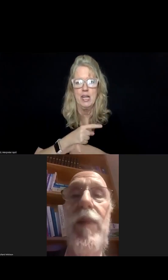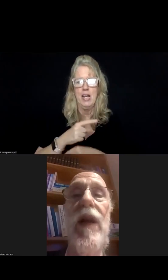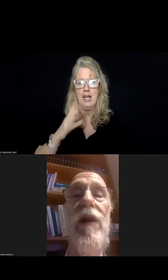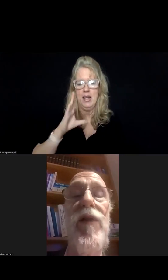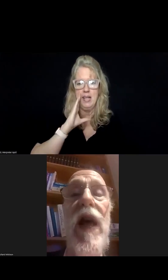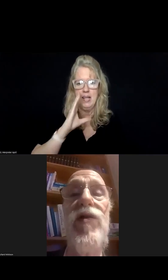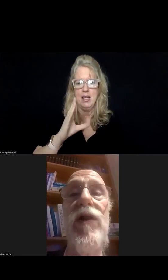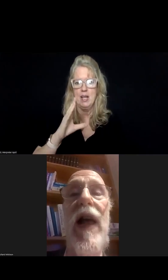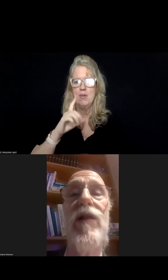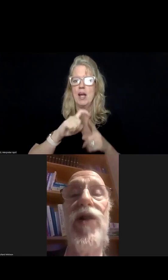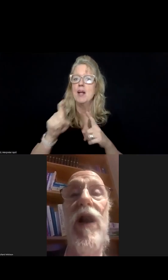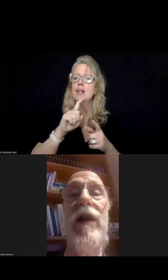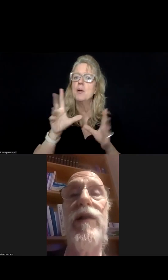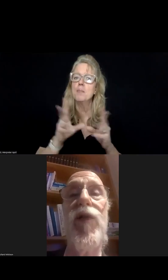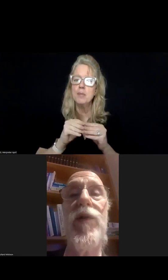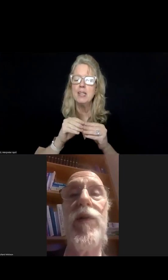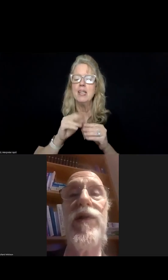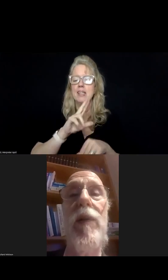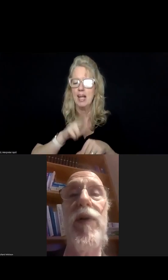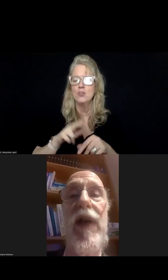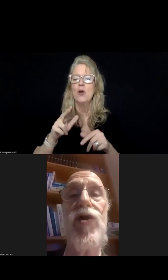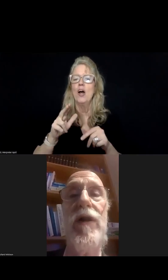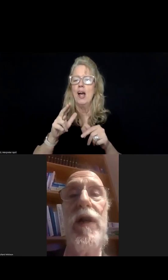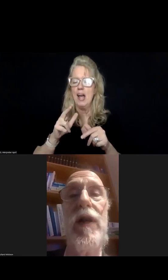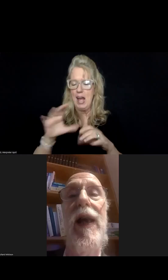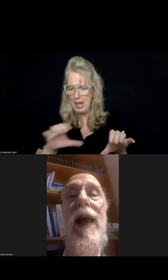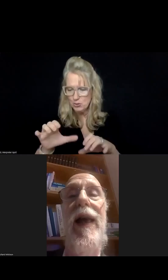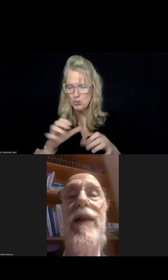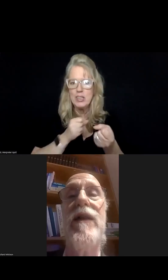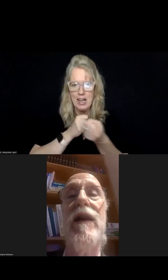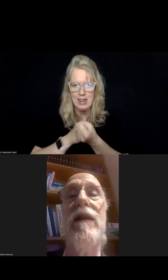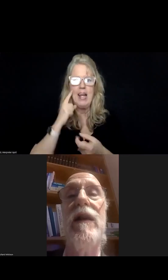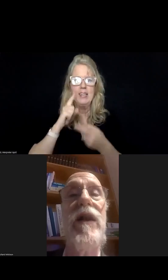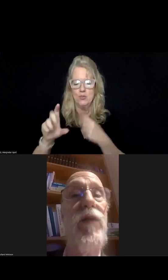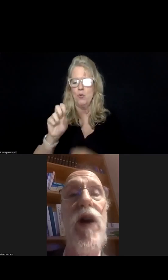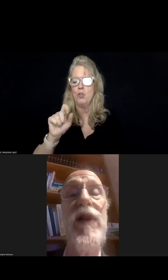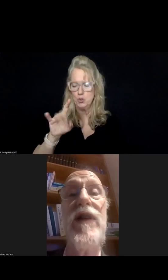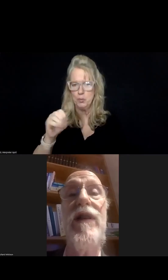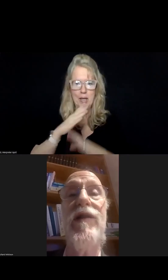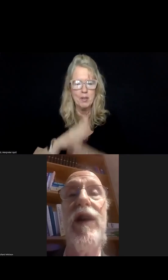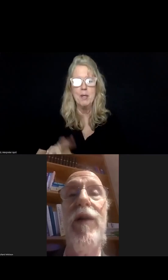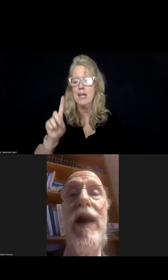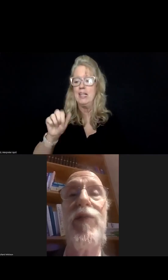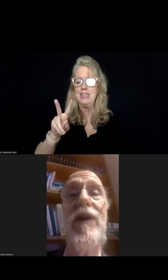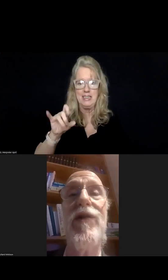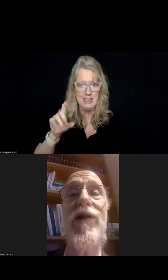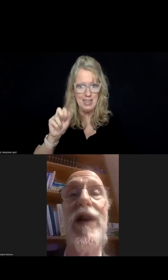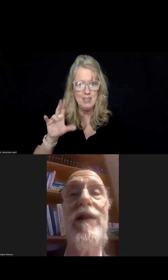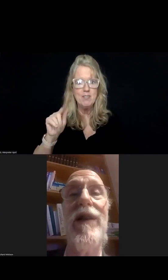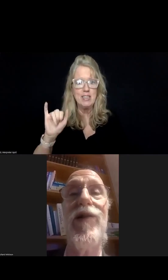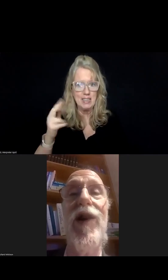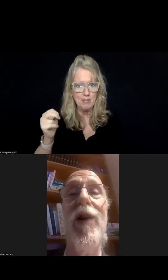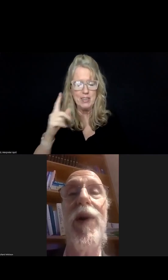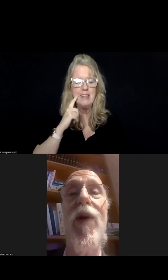from a meeting of the National Action Alliance for Suicide Prevention. And David Covington is here and asked me to